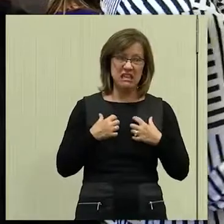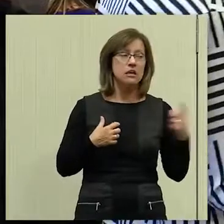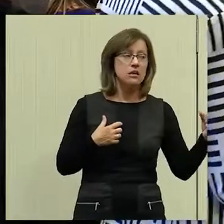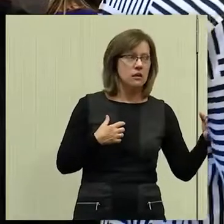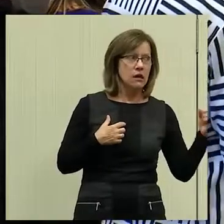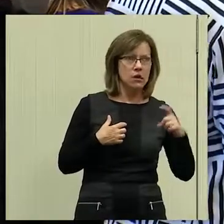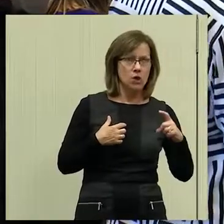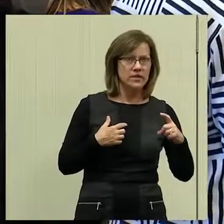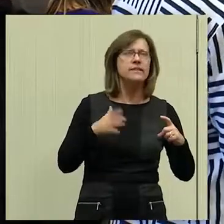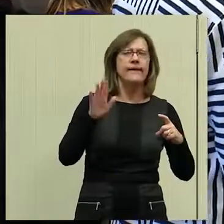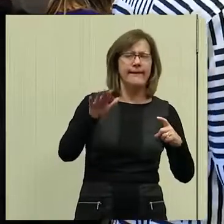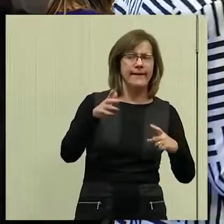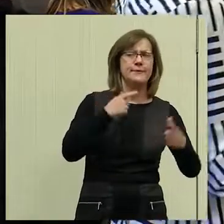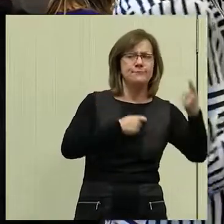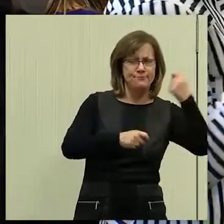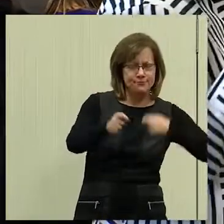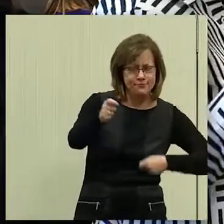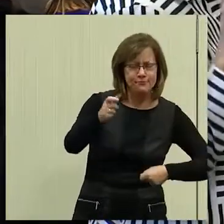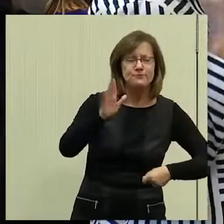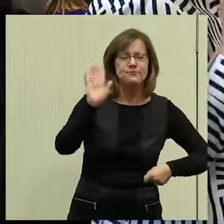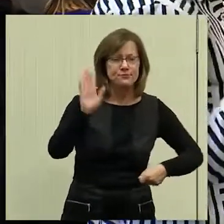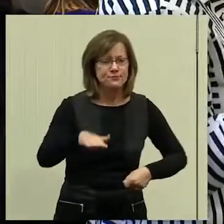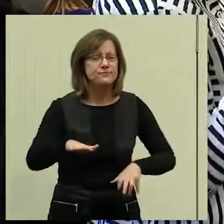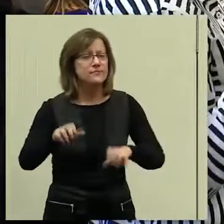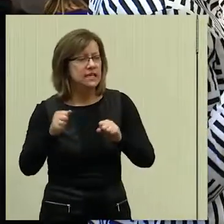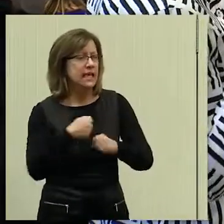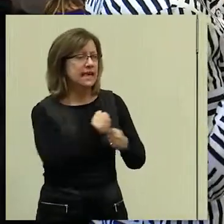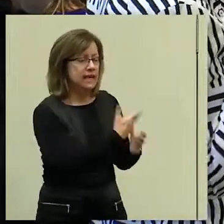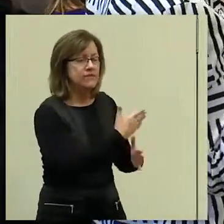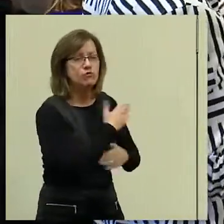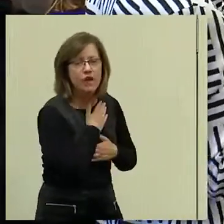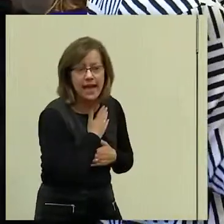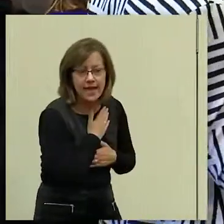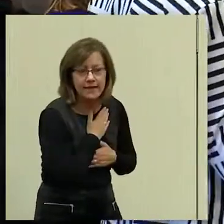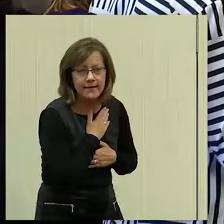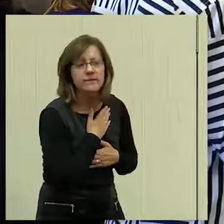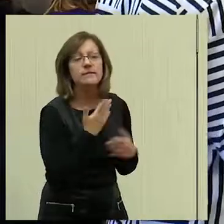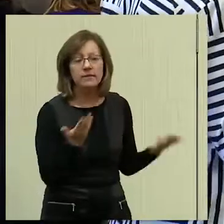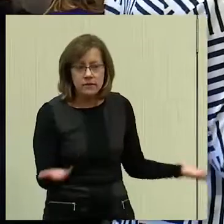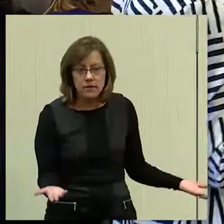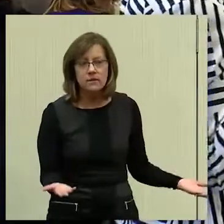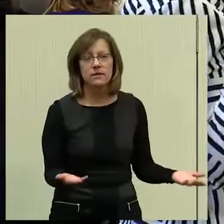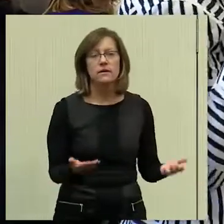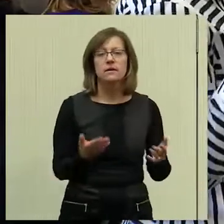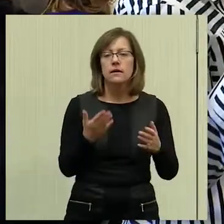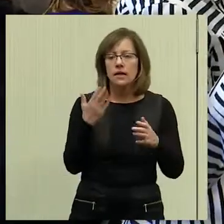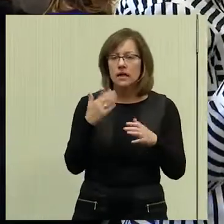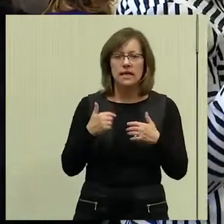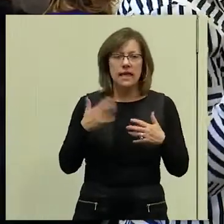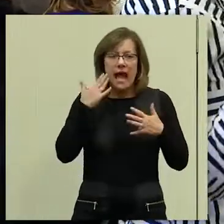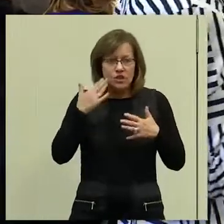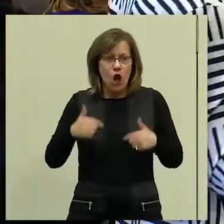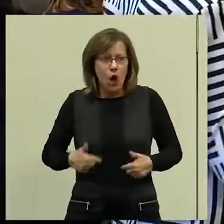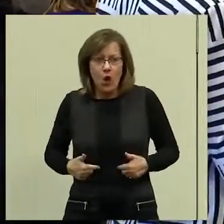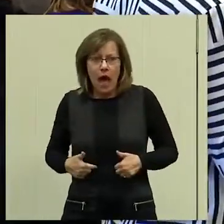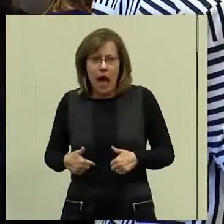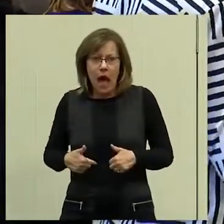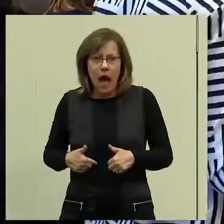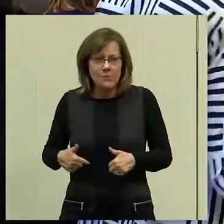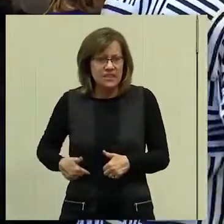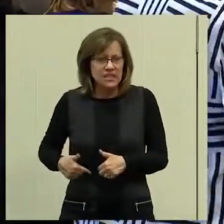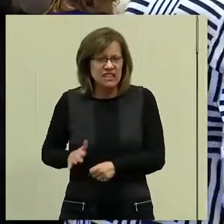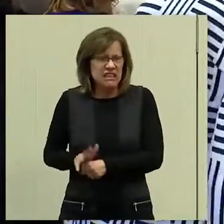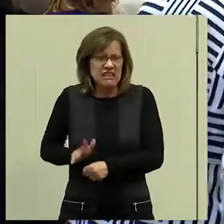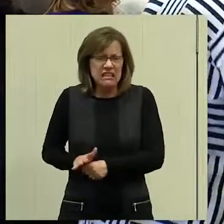first where we can talk about things like that and go, I know I flare, I react not very well when